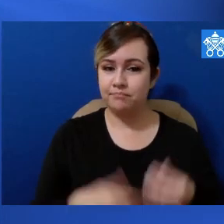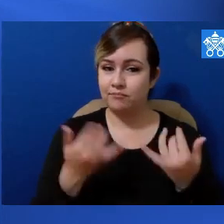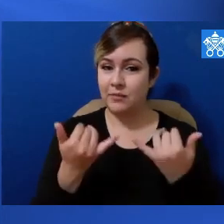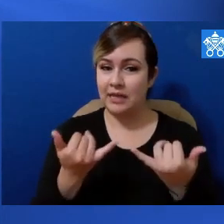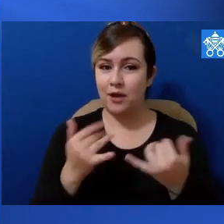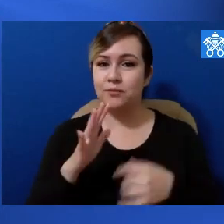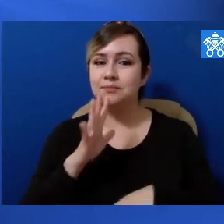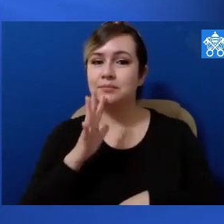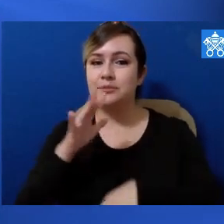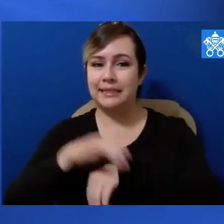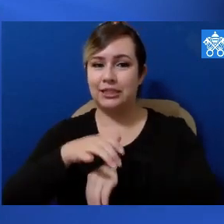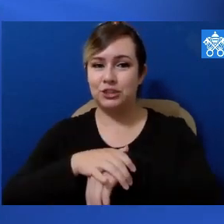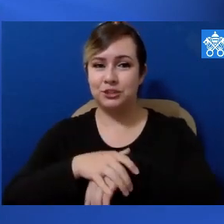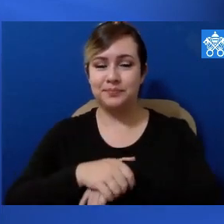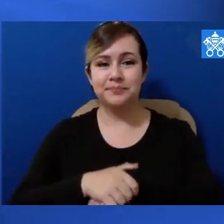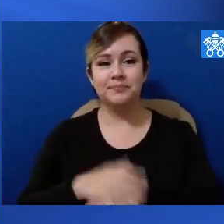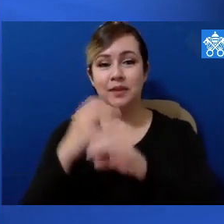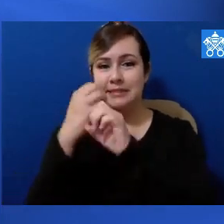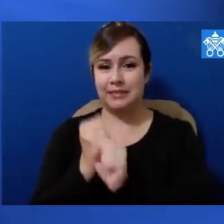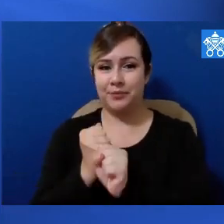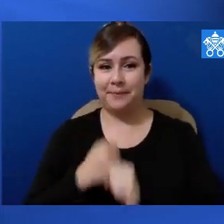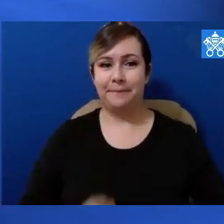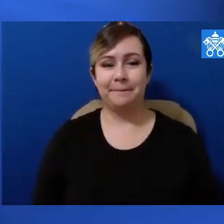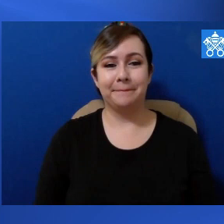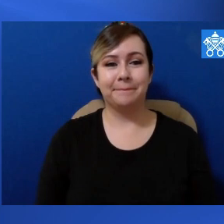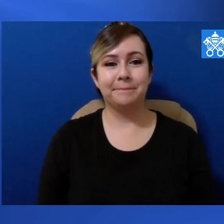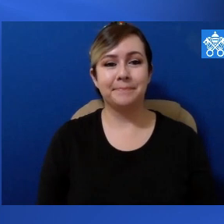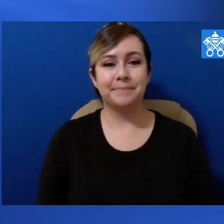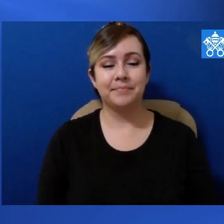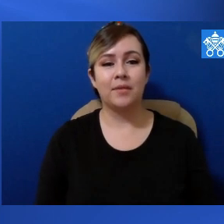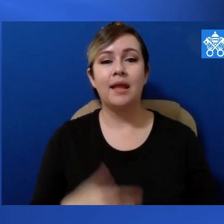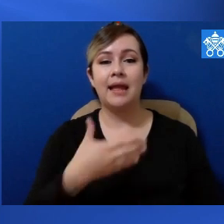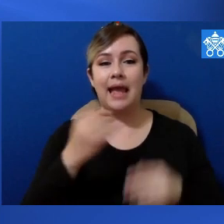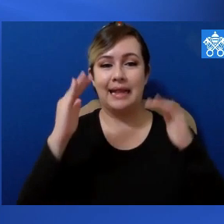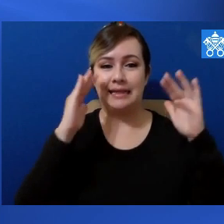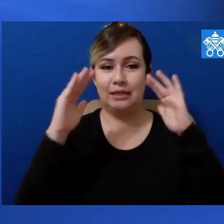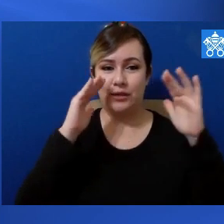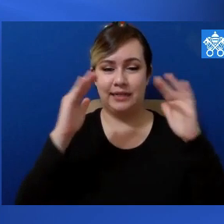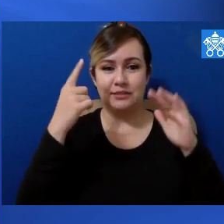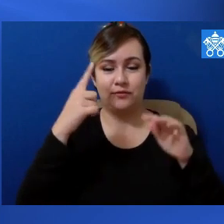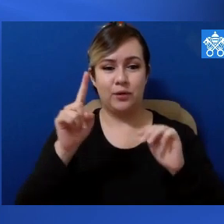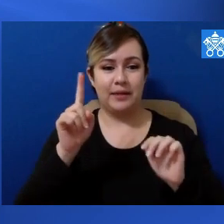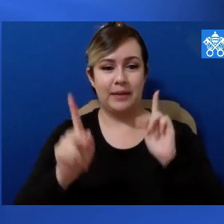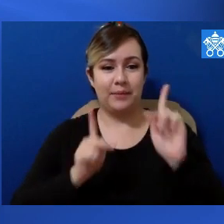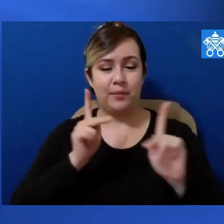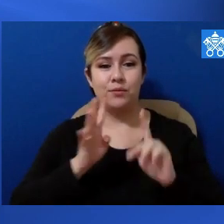And now we will hear in English the summary of the catechesis and the greetings of the English-speaking